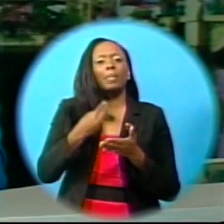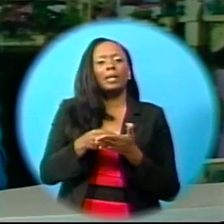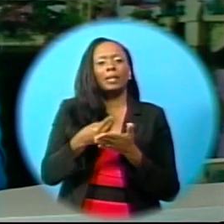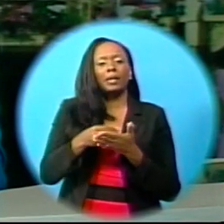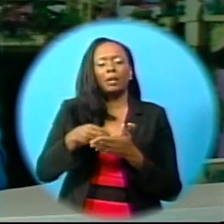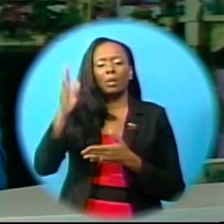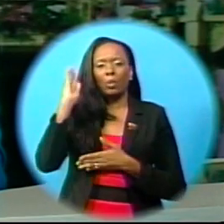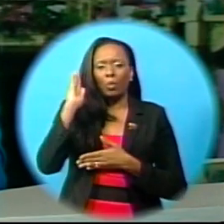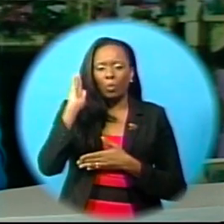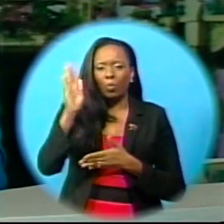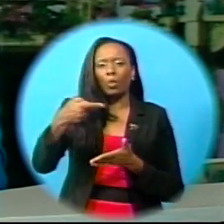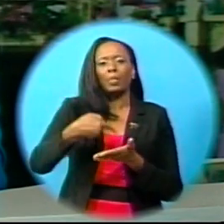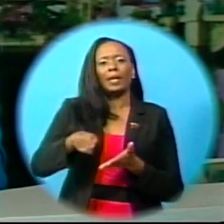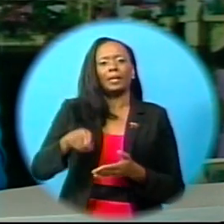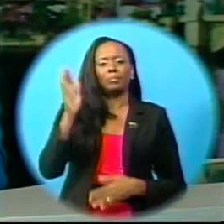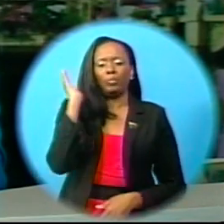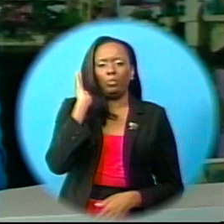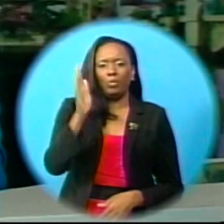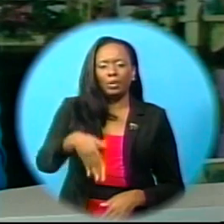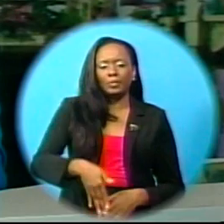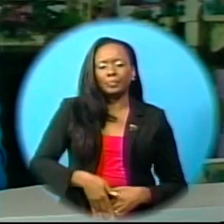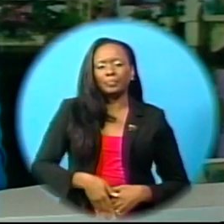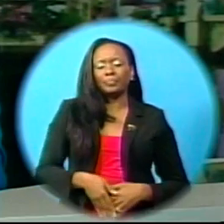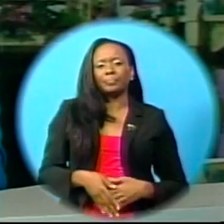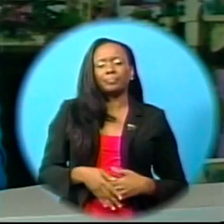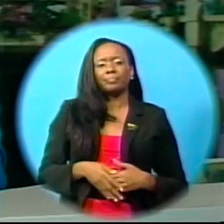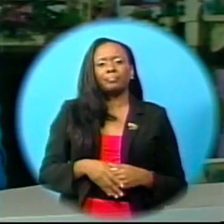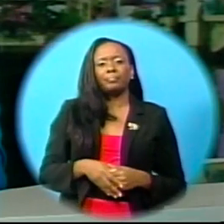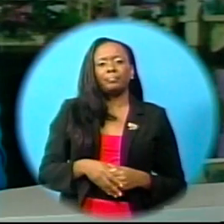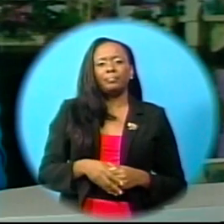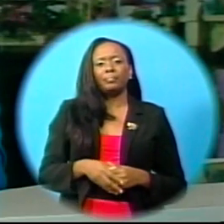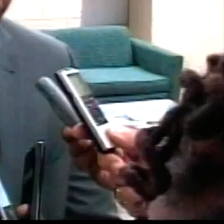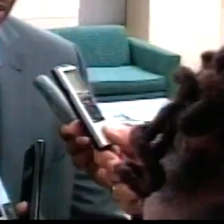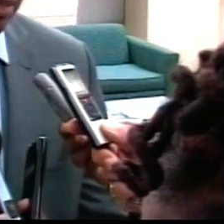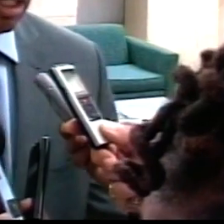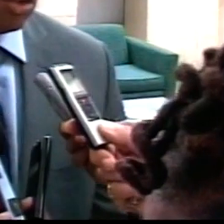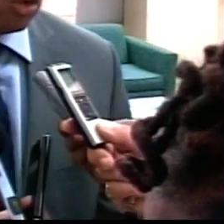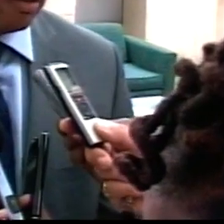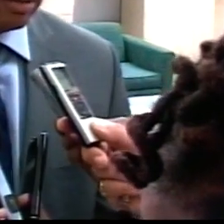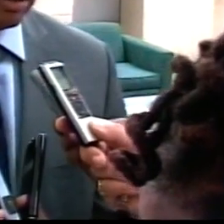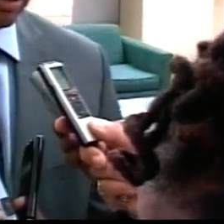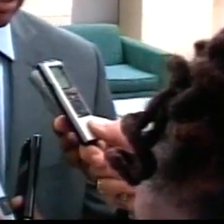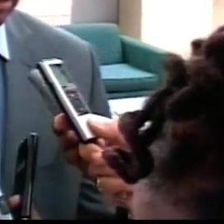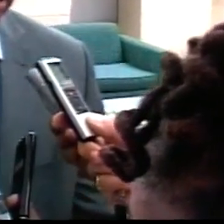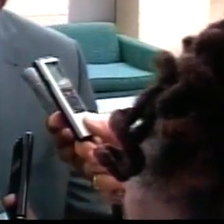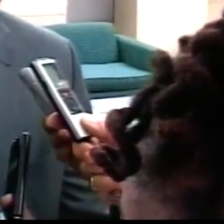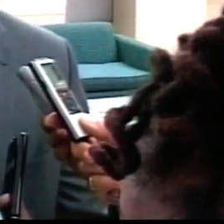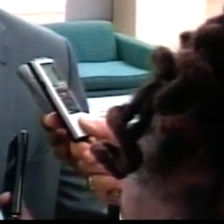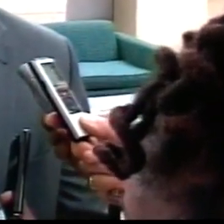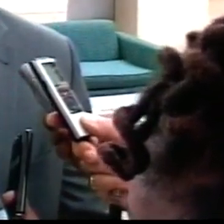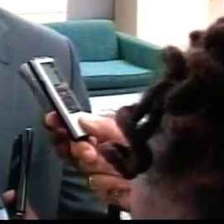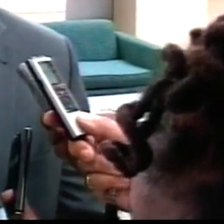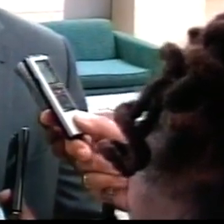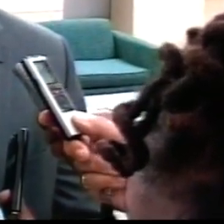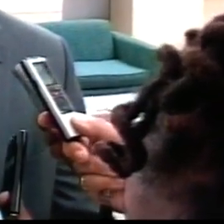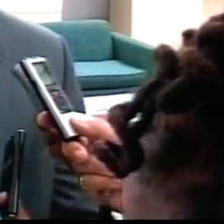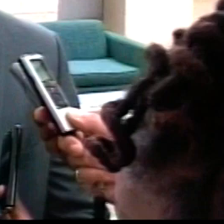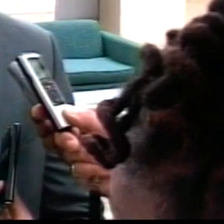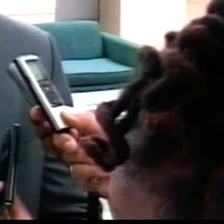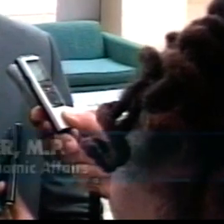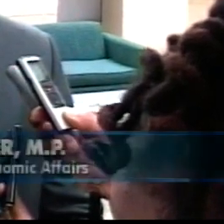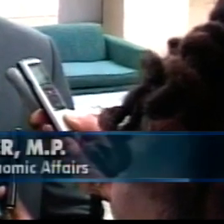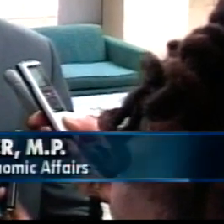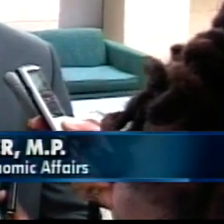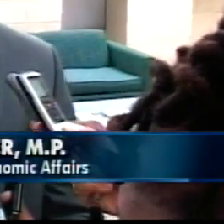amounts outstanding. He said the money will be paid. No, there's some issue over the 22 million,